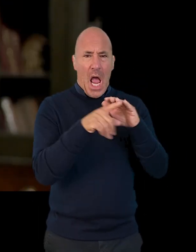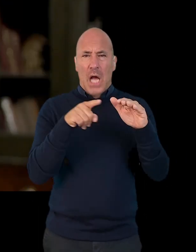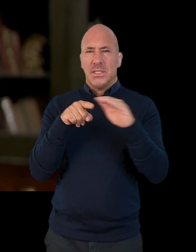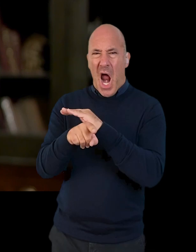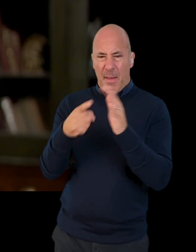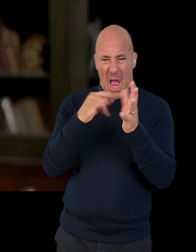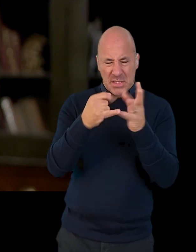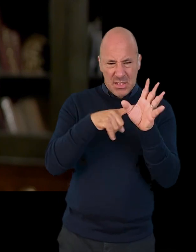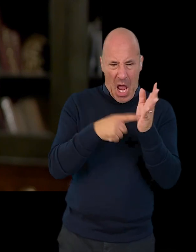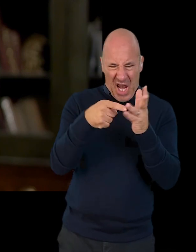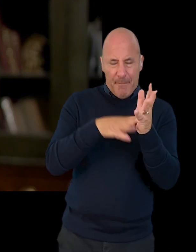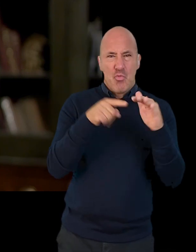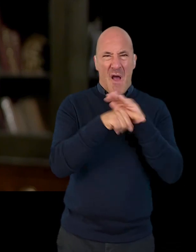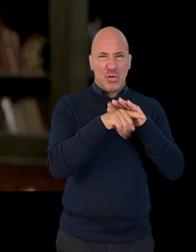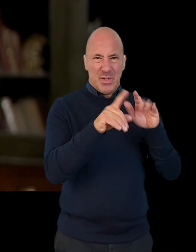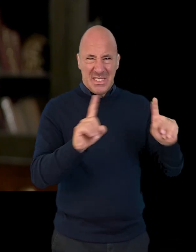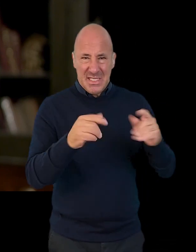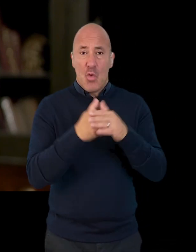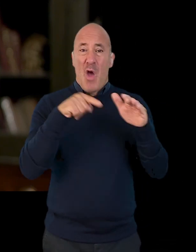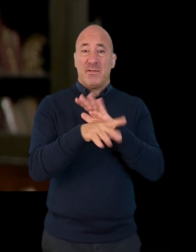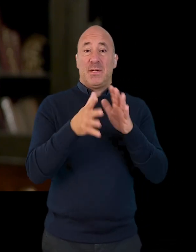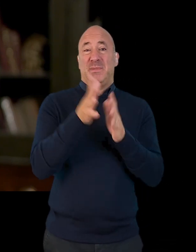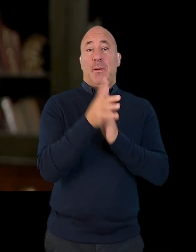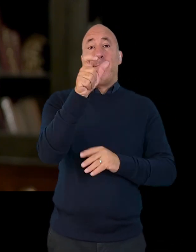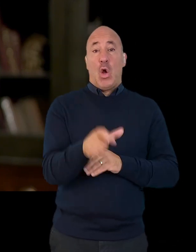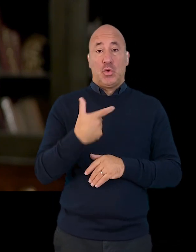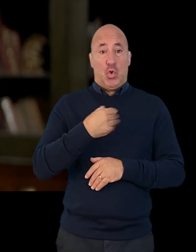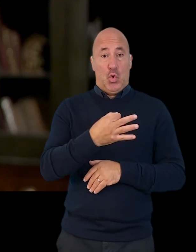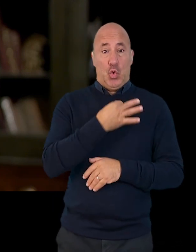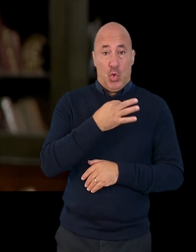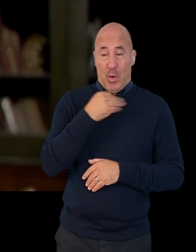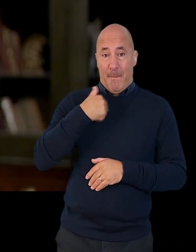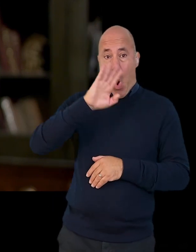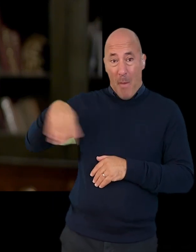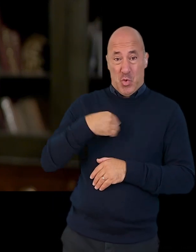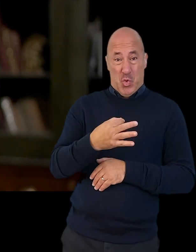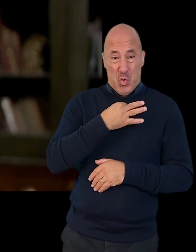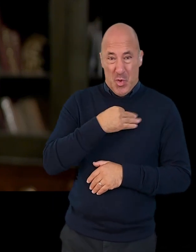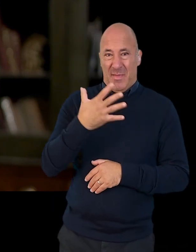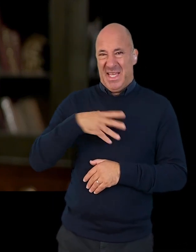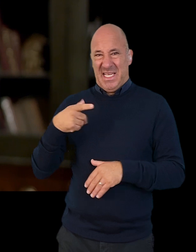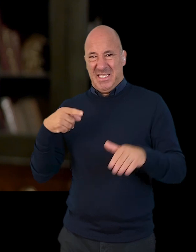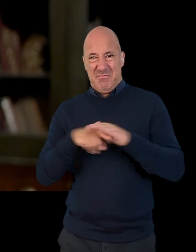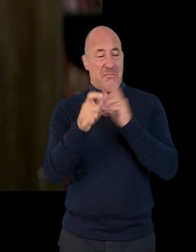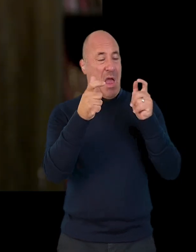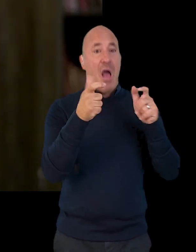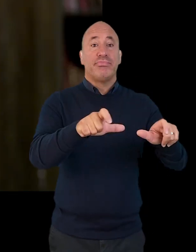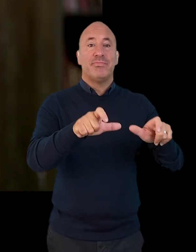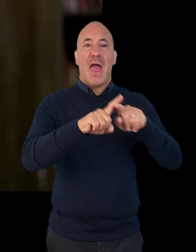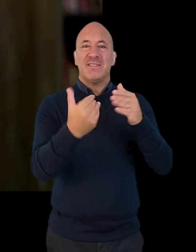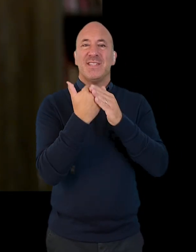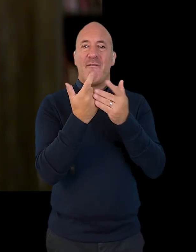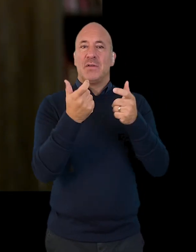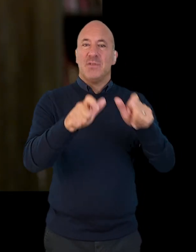asylum. A refugee is someone who's at risk if they go home and they need asylum, which is a place of safety. You can